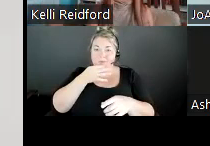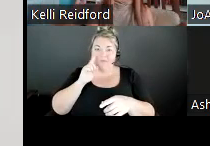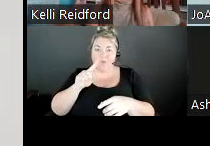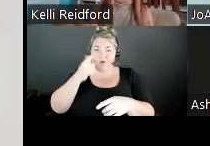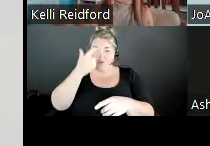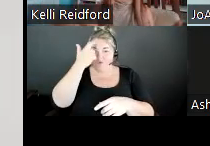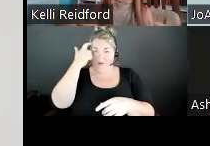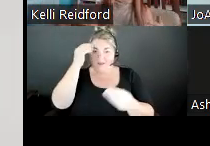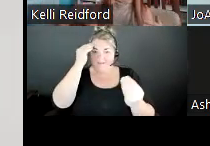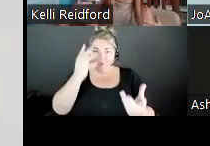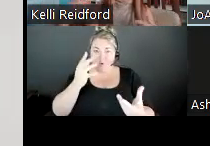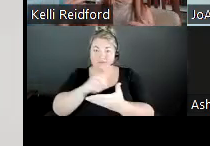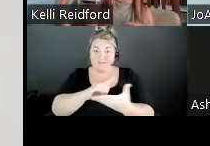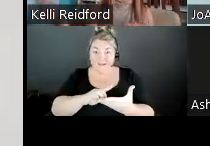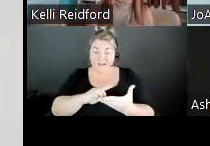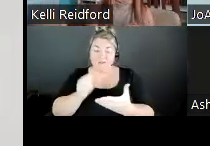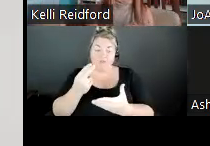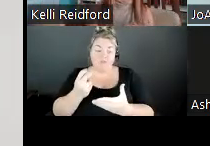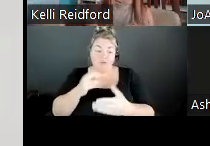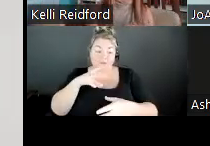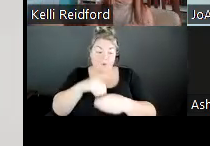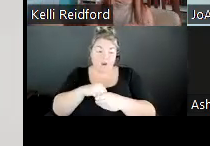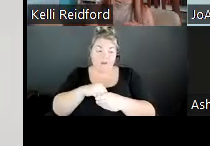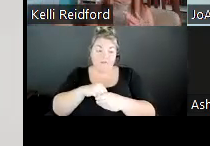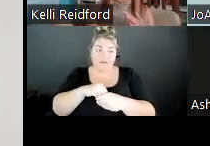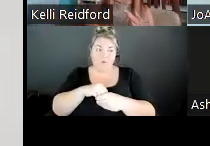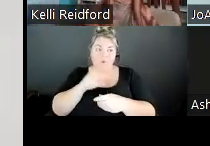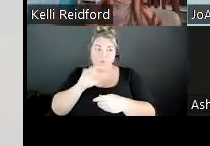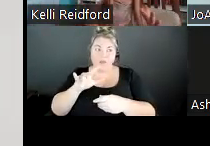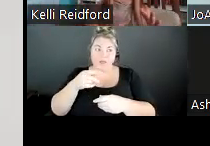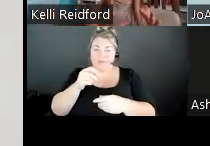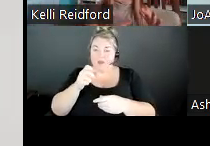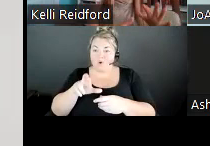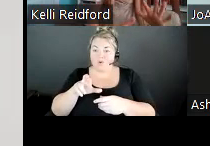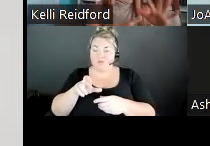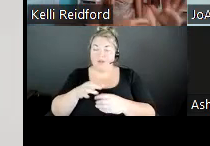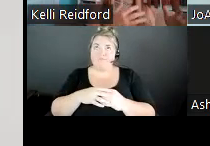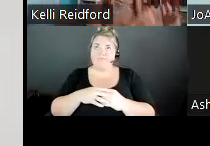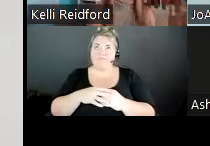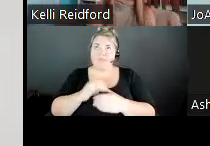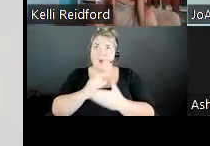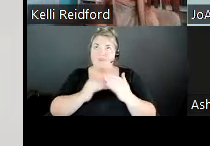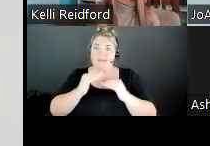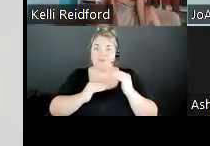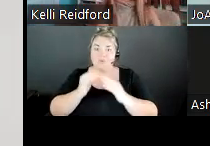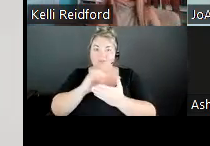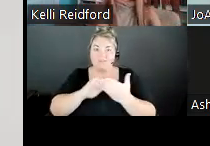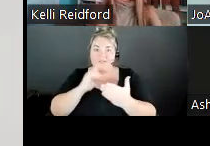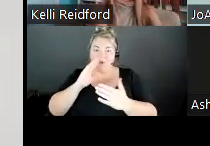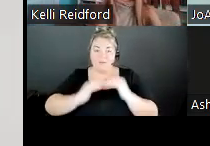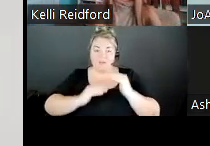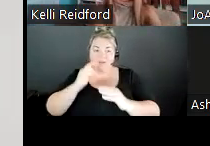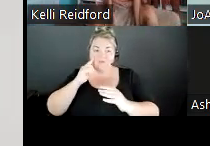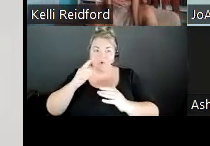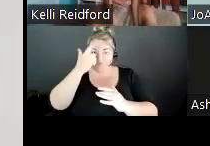trauma-informed design. She was part of WellPower's architectural design for their buildings for